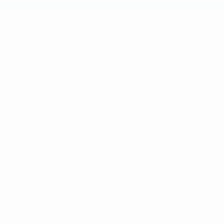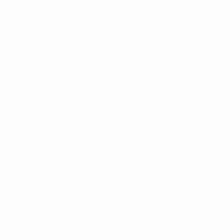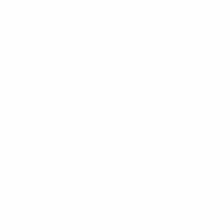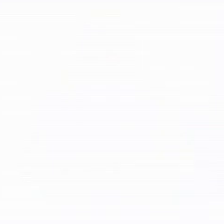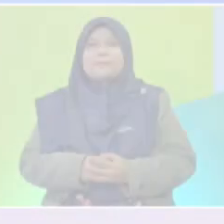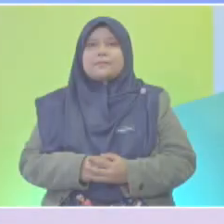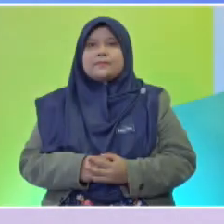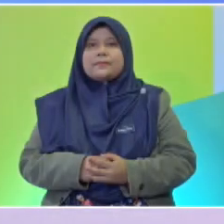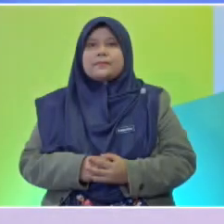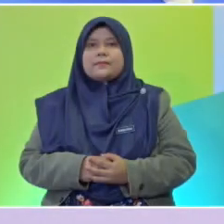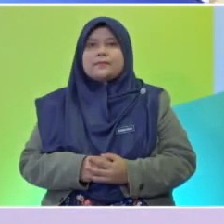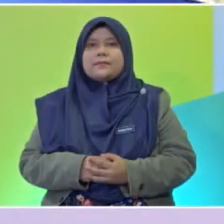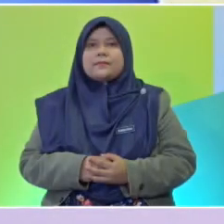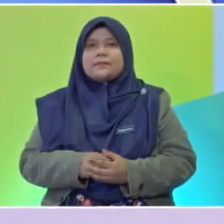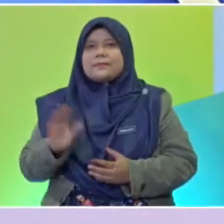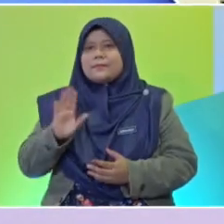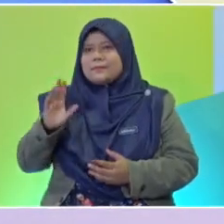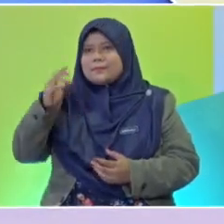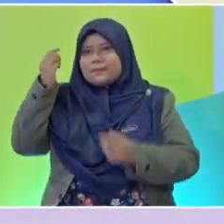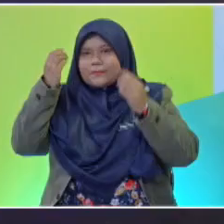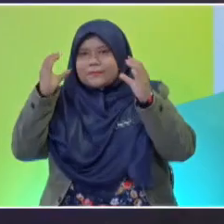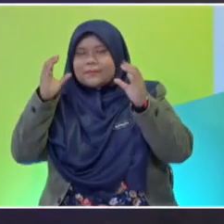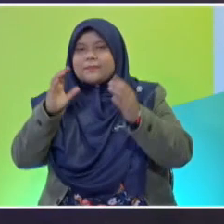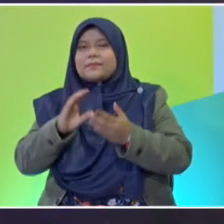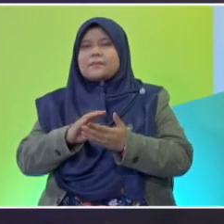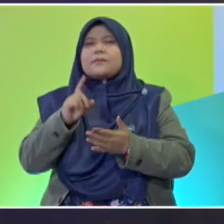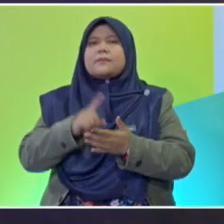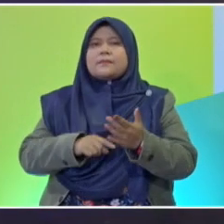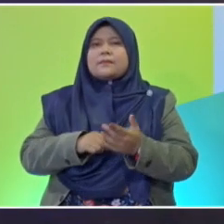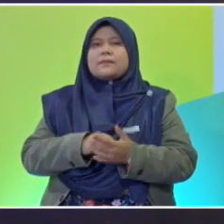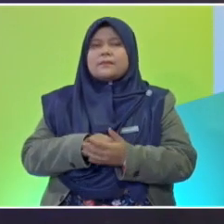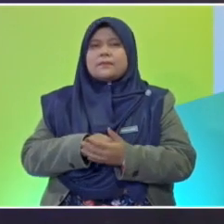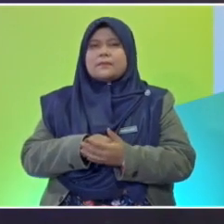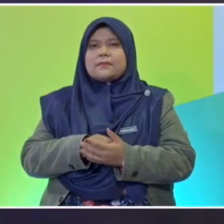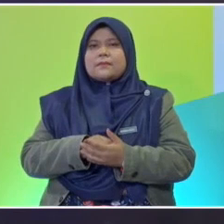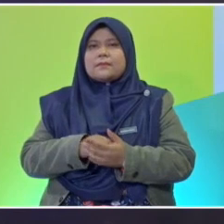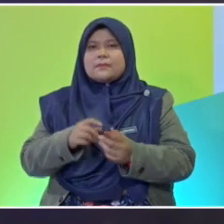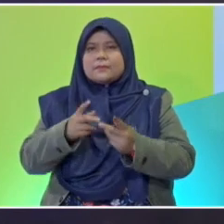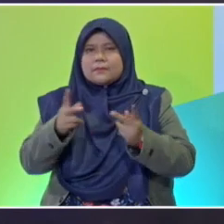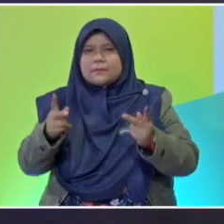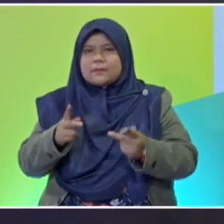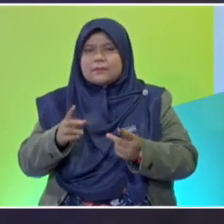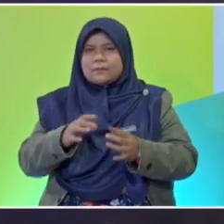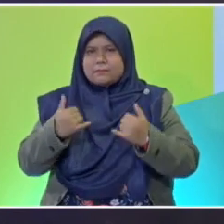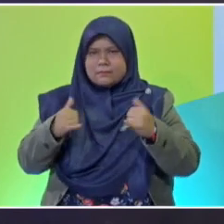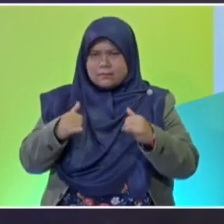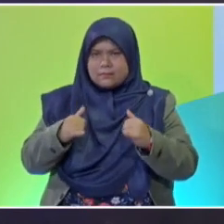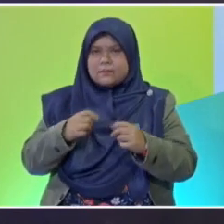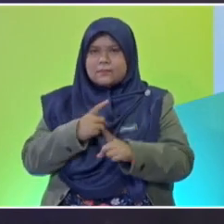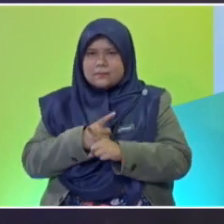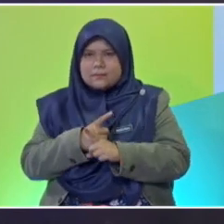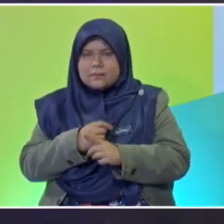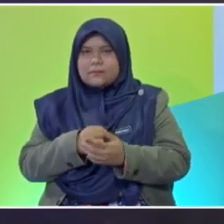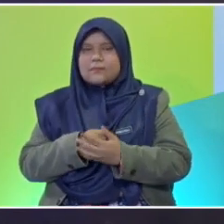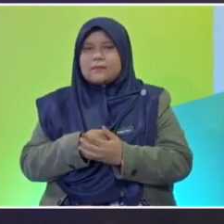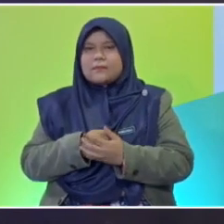KPM. Hi, teacher. Hi, Chris. Wow, what is all this? Are we going to play a game? It